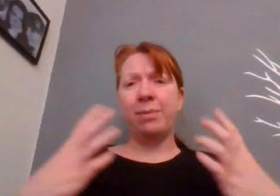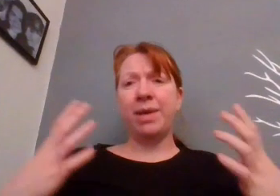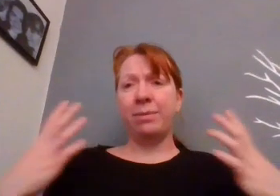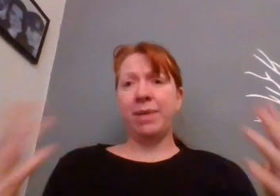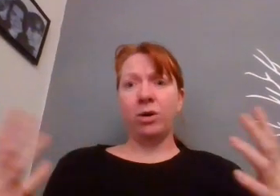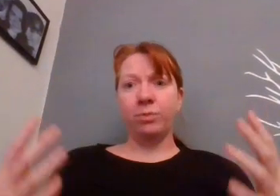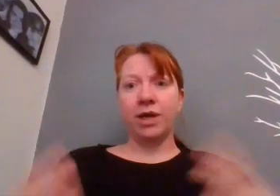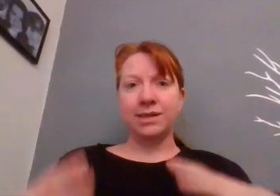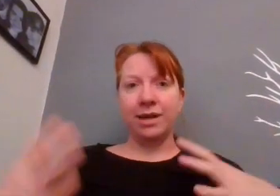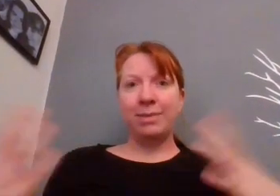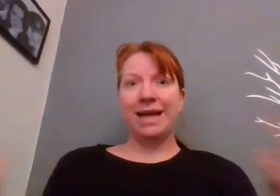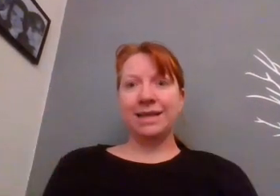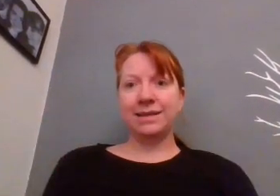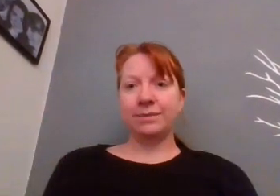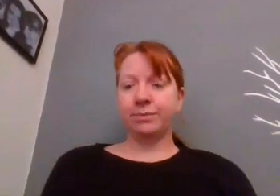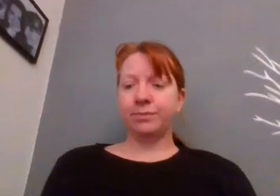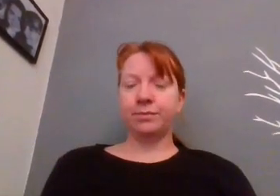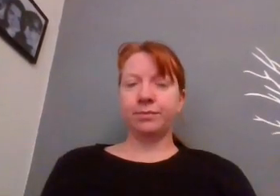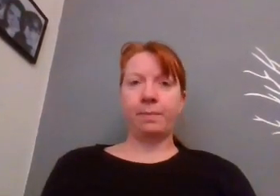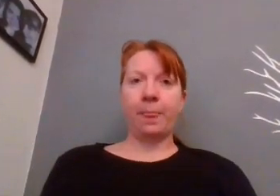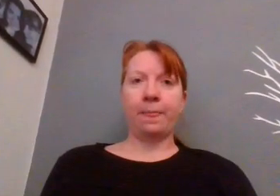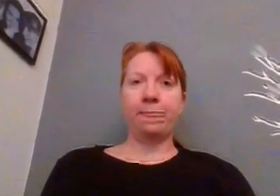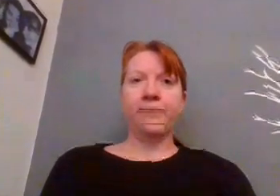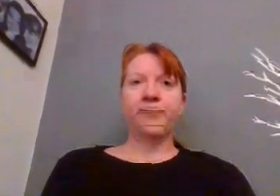with big objects like planets.